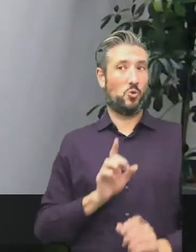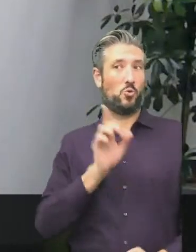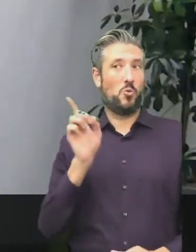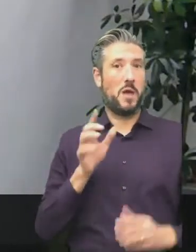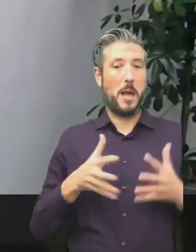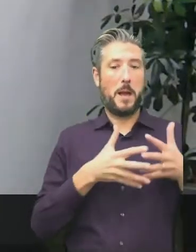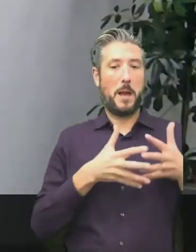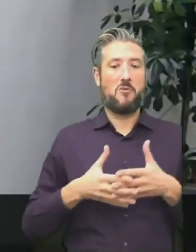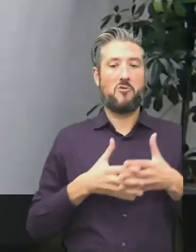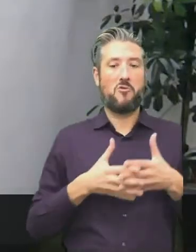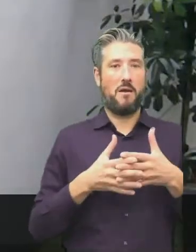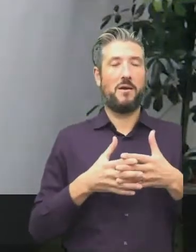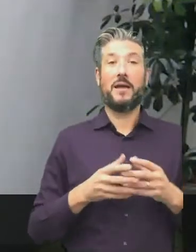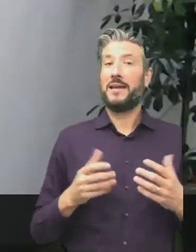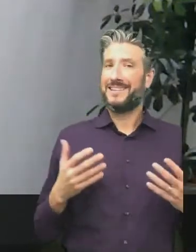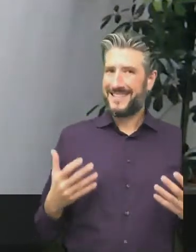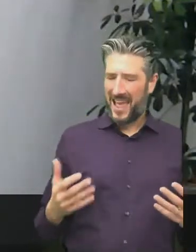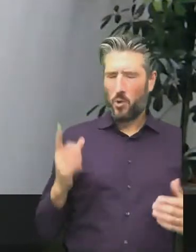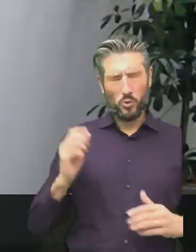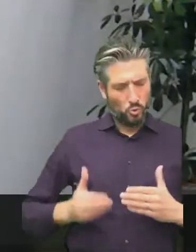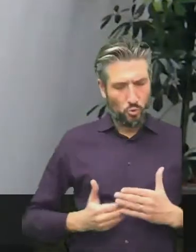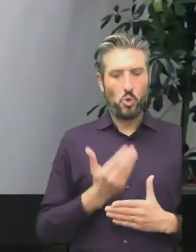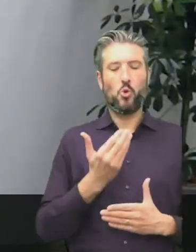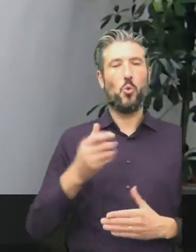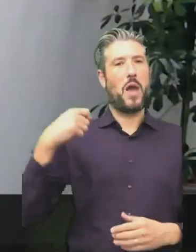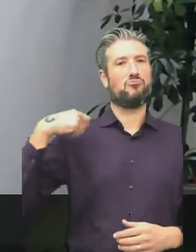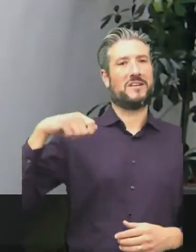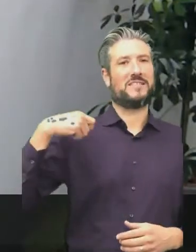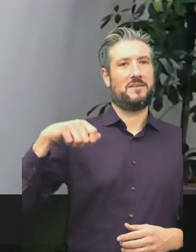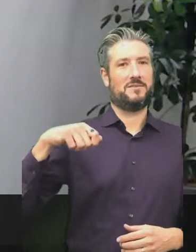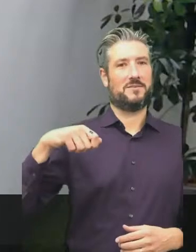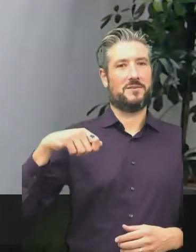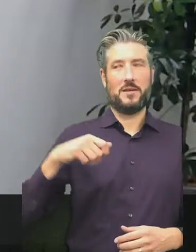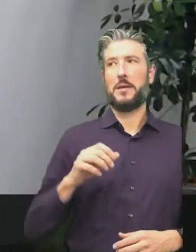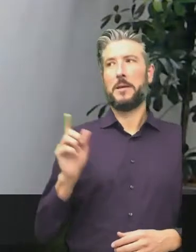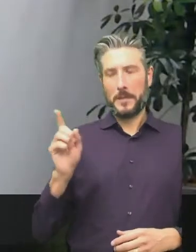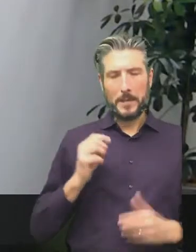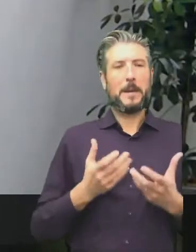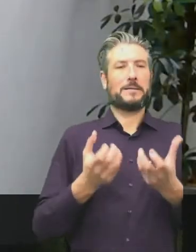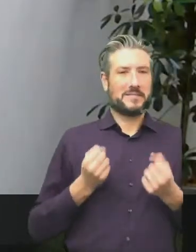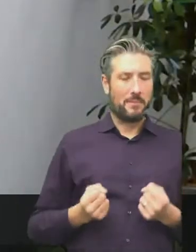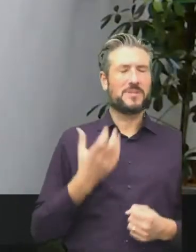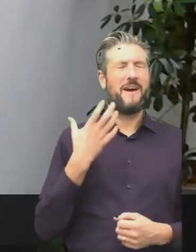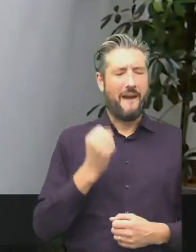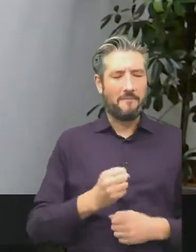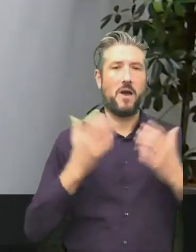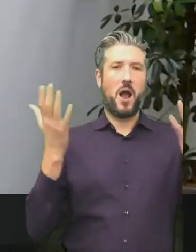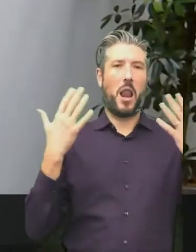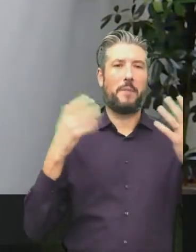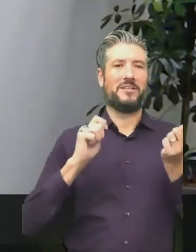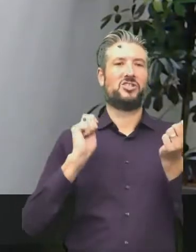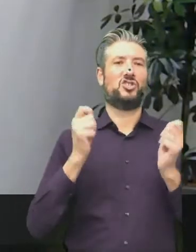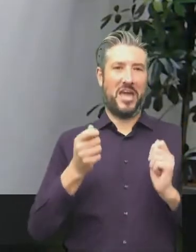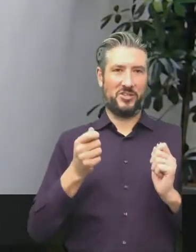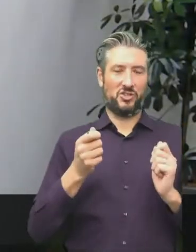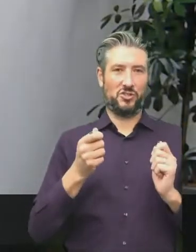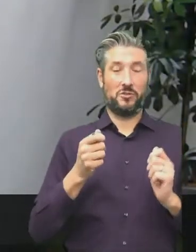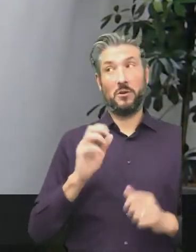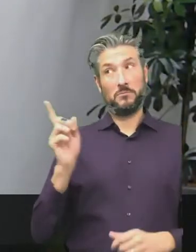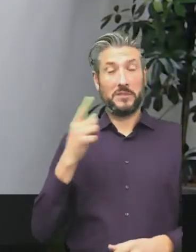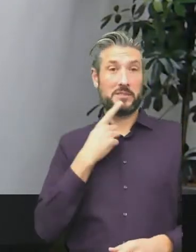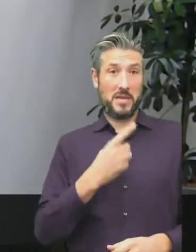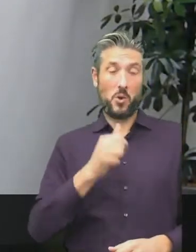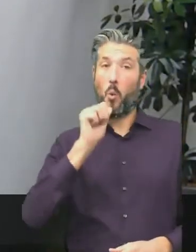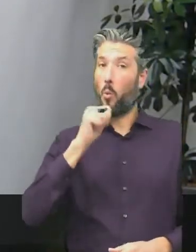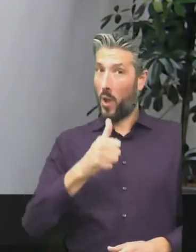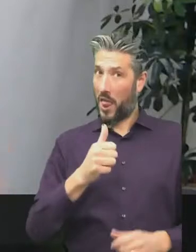USA that doesn't deny climate change or doesn't want to delay taking action. He's agreed to sign up to the Paris Climate